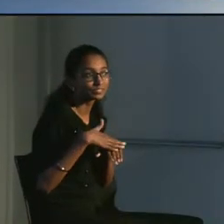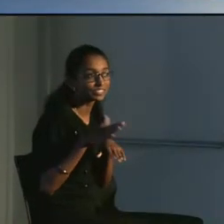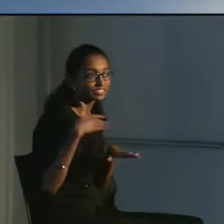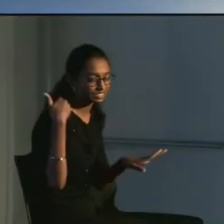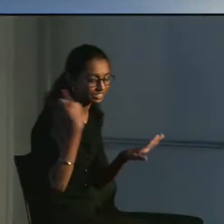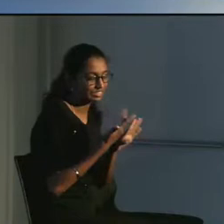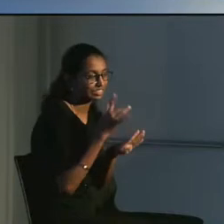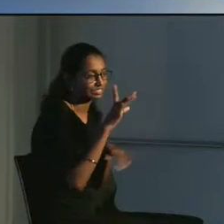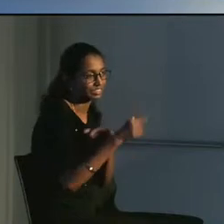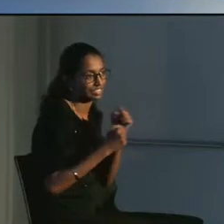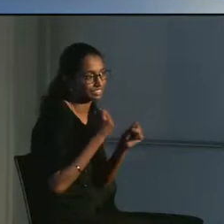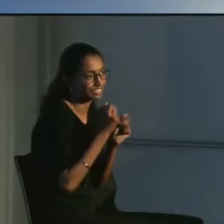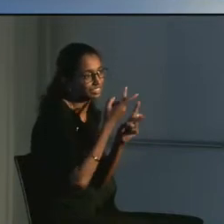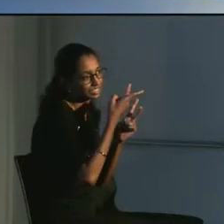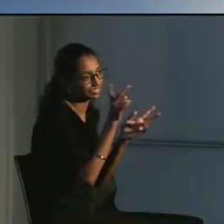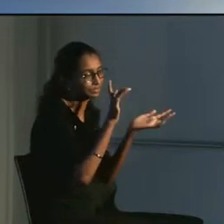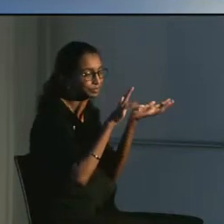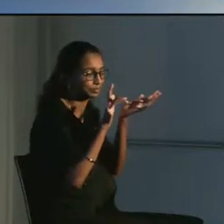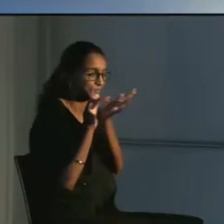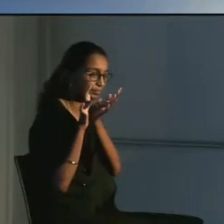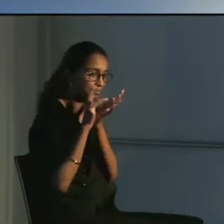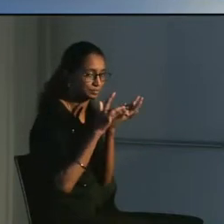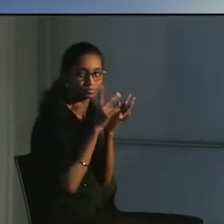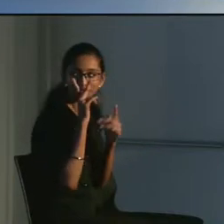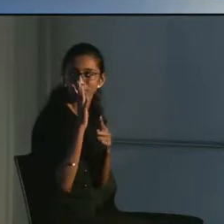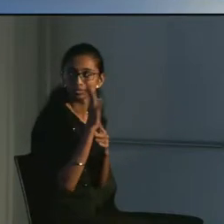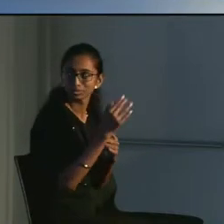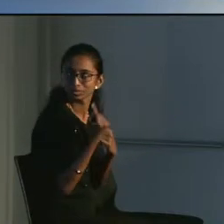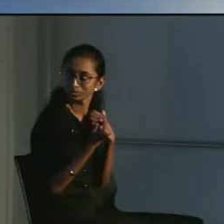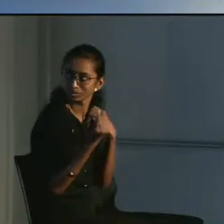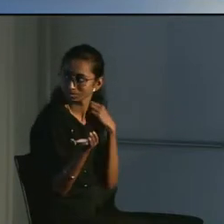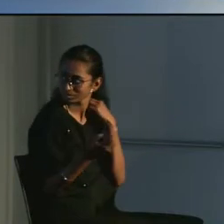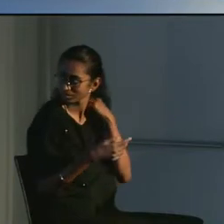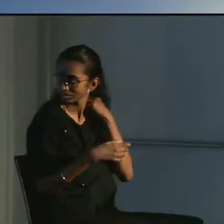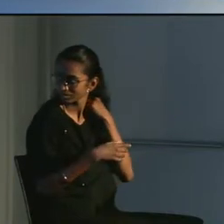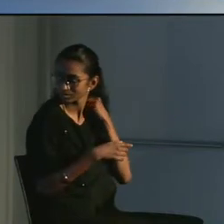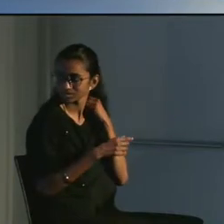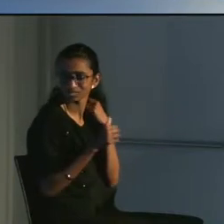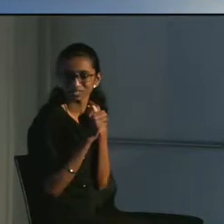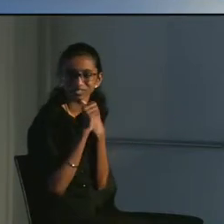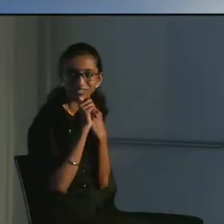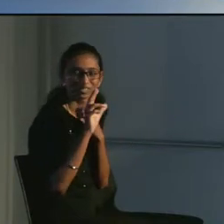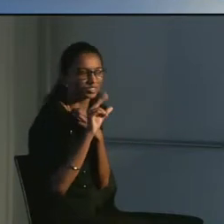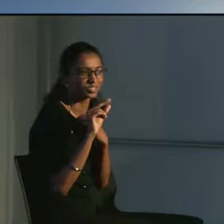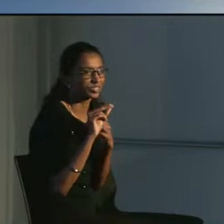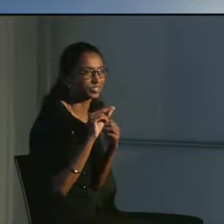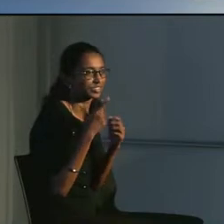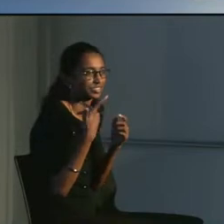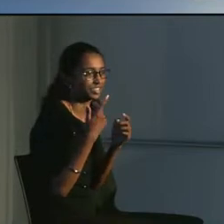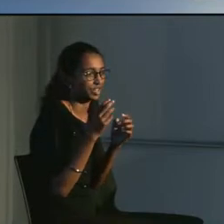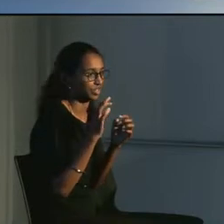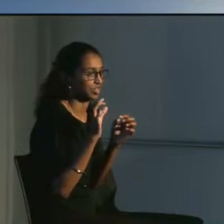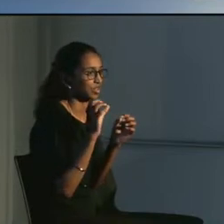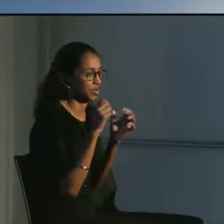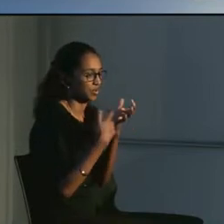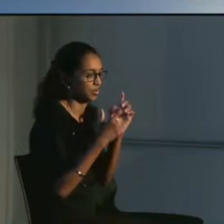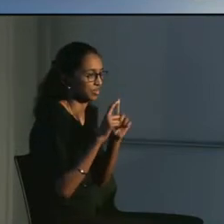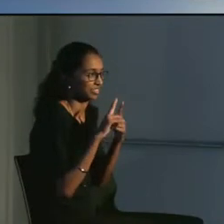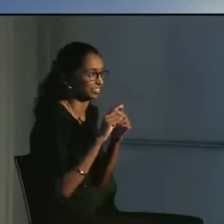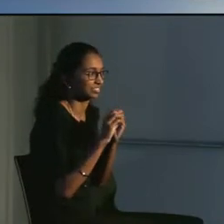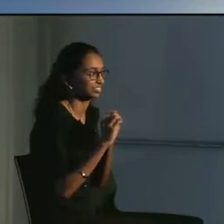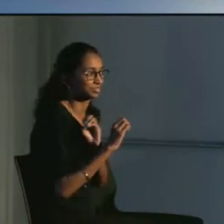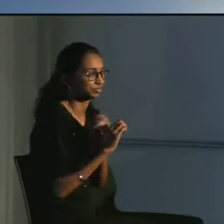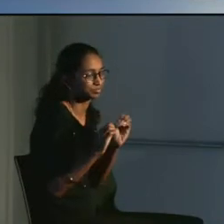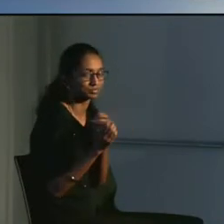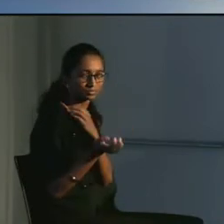last 15 years in different kinds of public spaces. So it's not really in any particular order, because I think that's also the